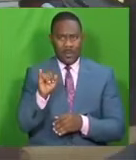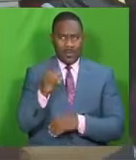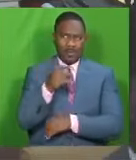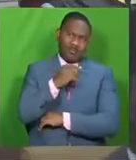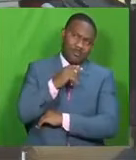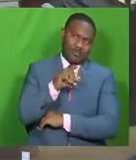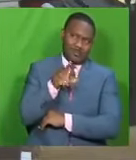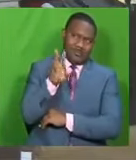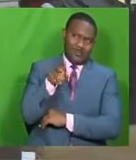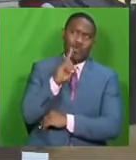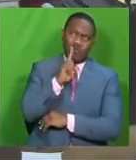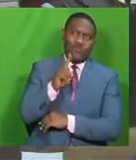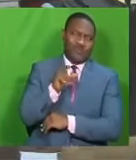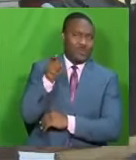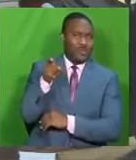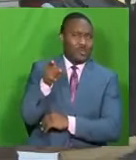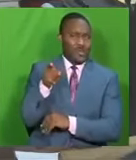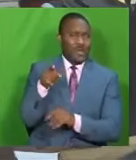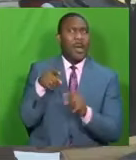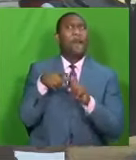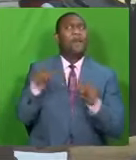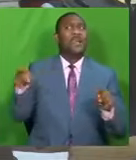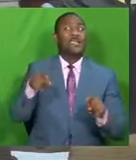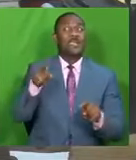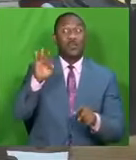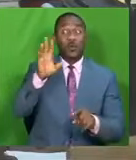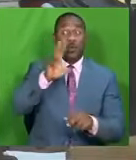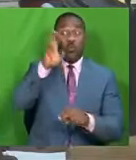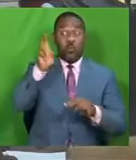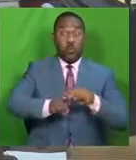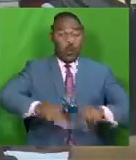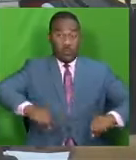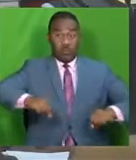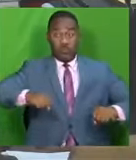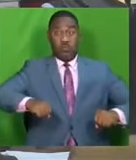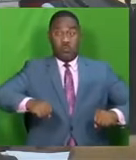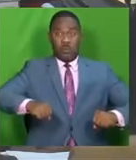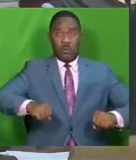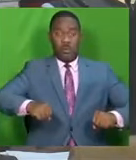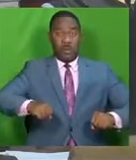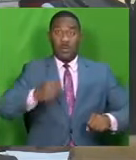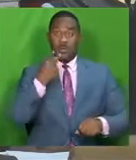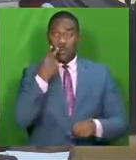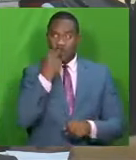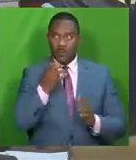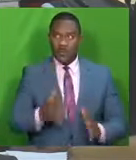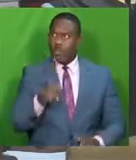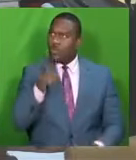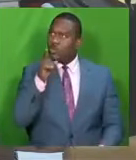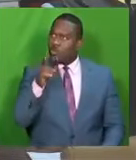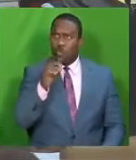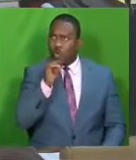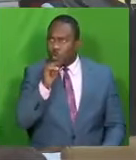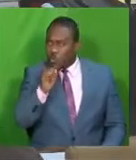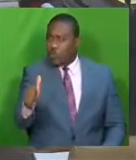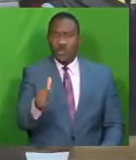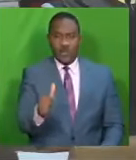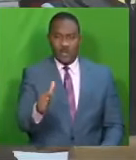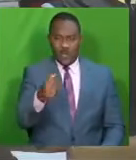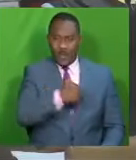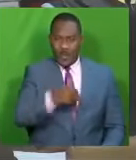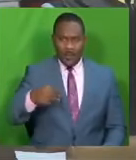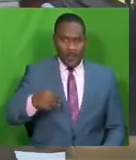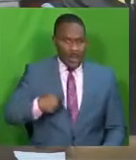such. But when you are in that chair, you cease to be a member of parliament for Bekwai for purposes of the